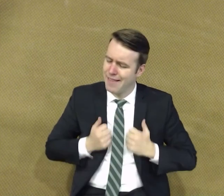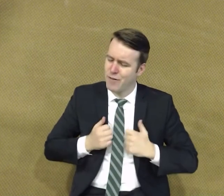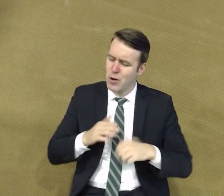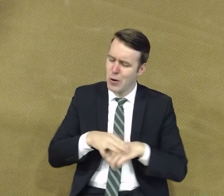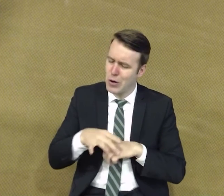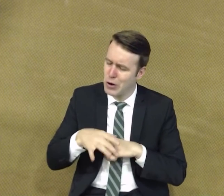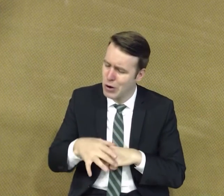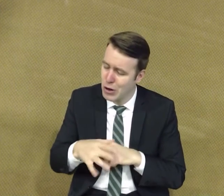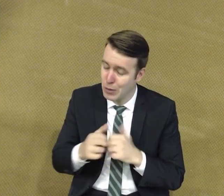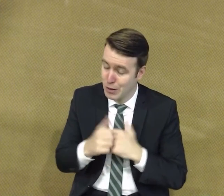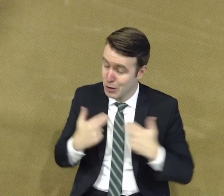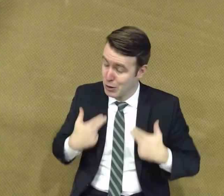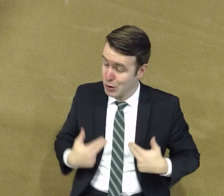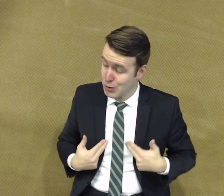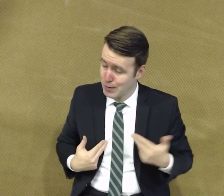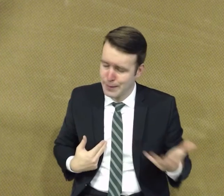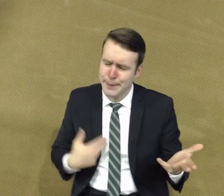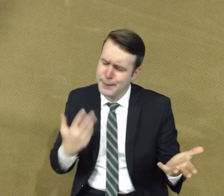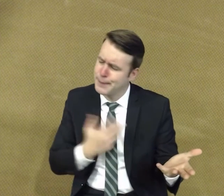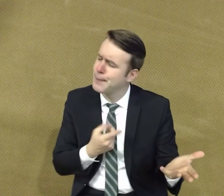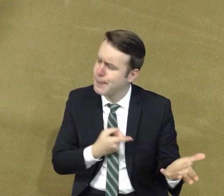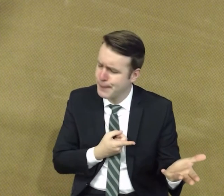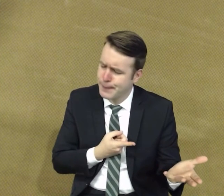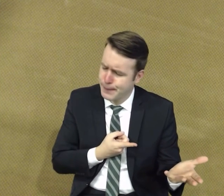on earth that has to do with human life.